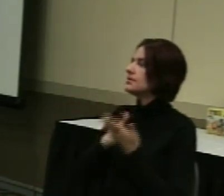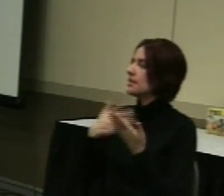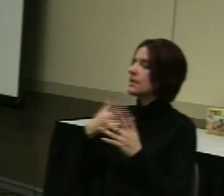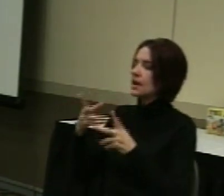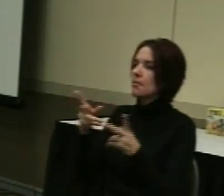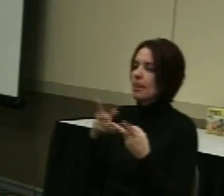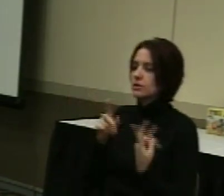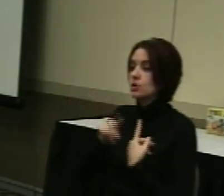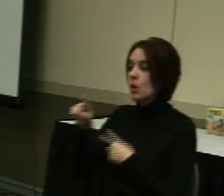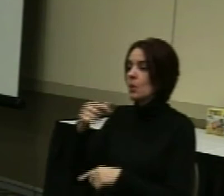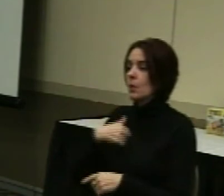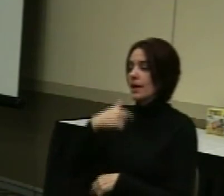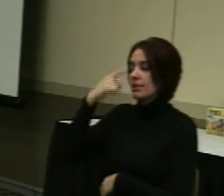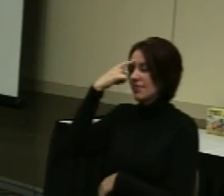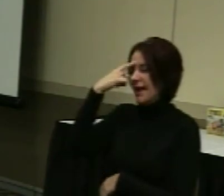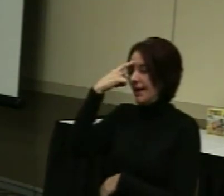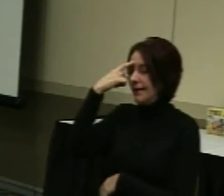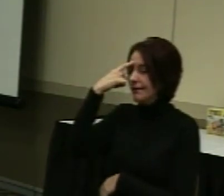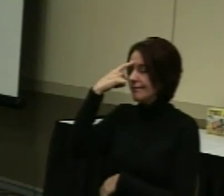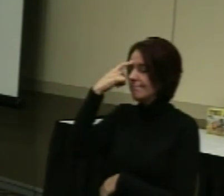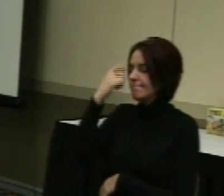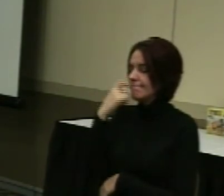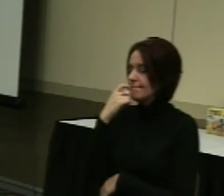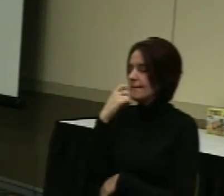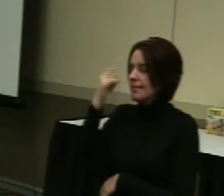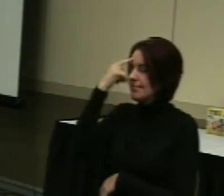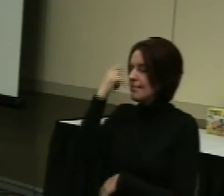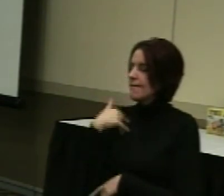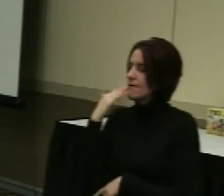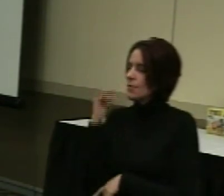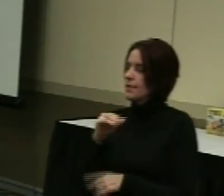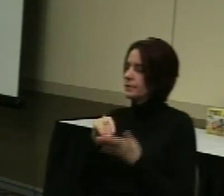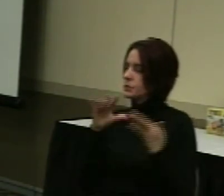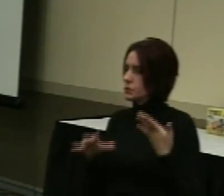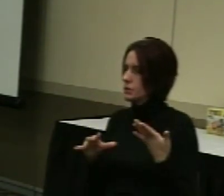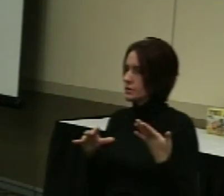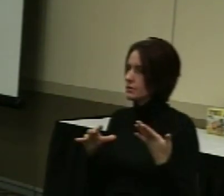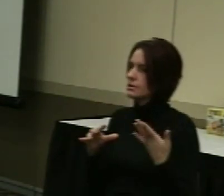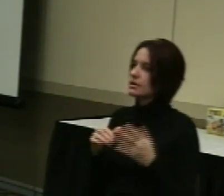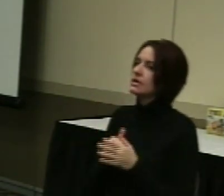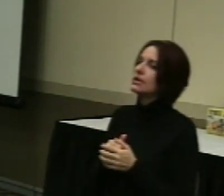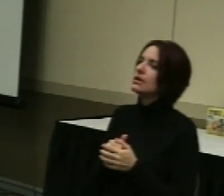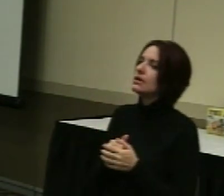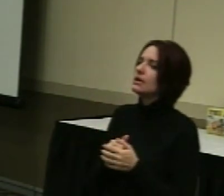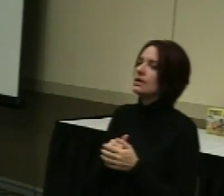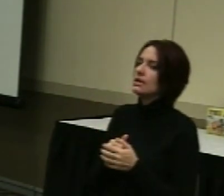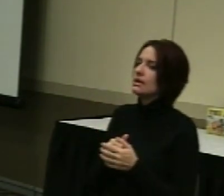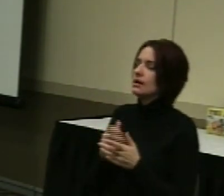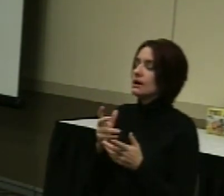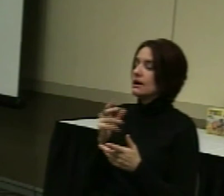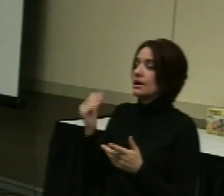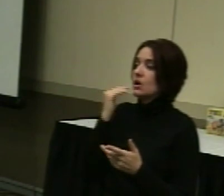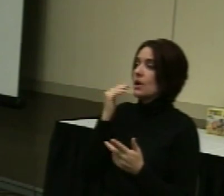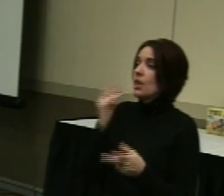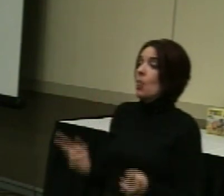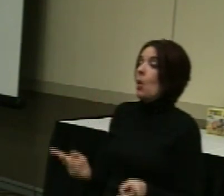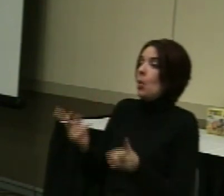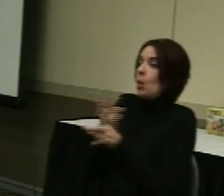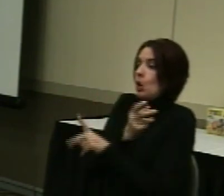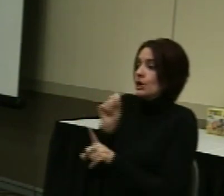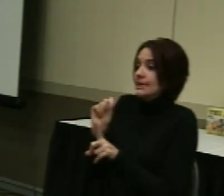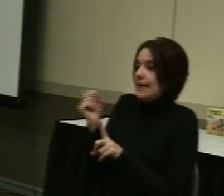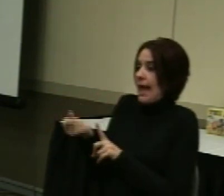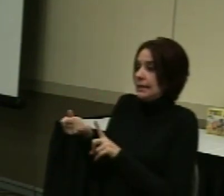We think we know the student. Given our worst case scenario, we think we know the